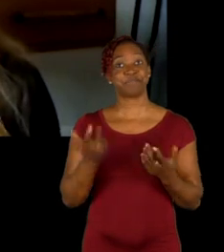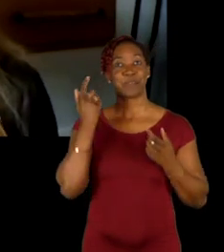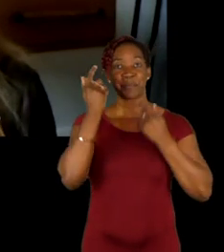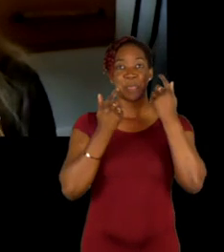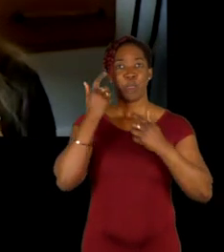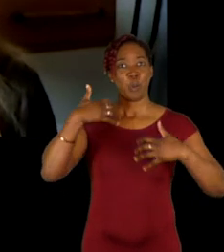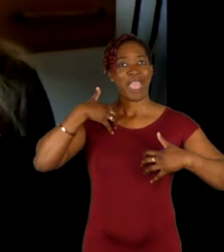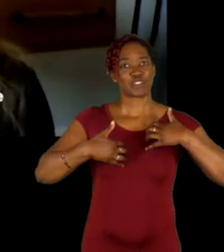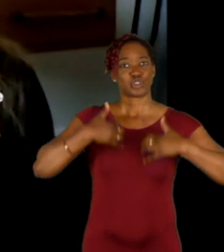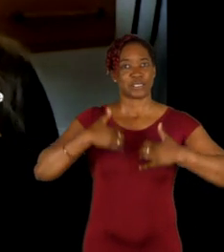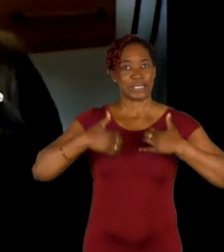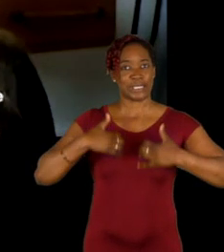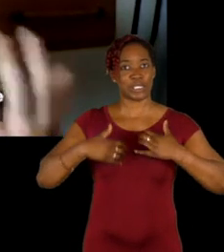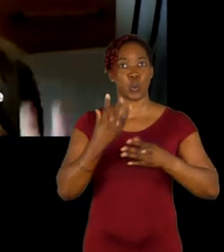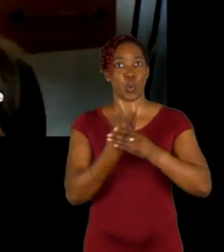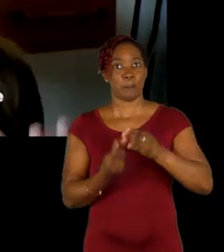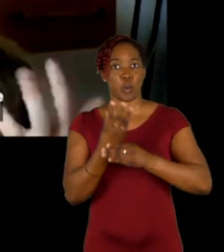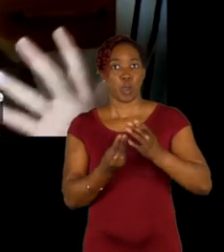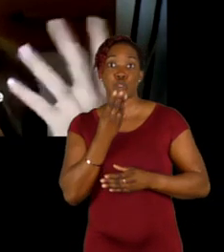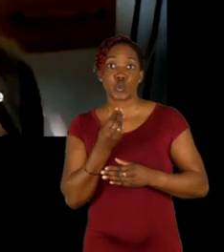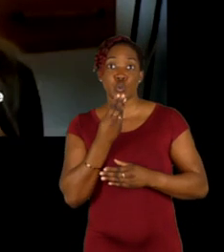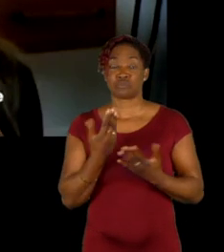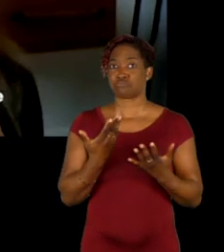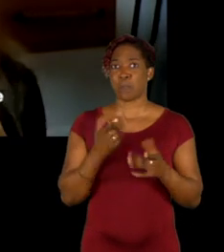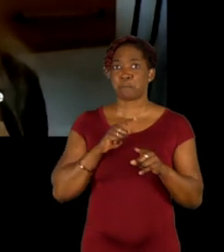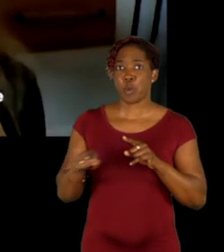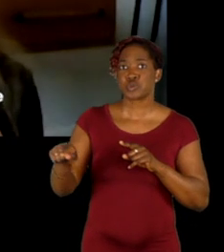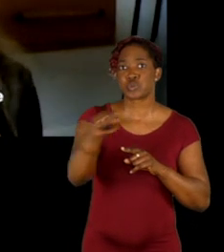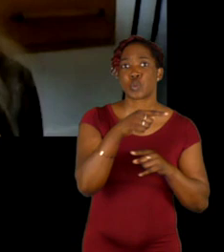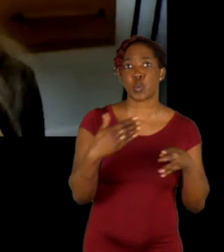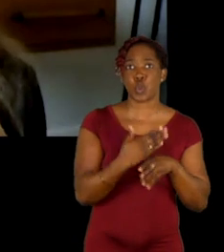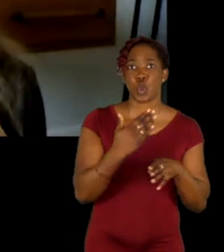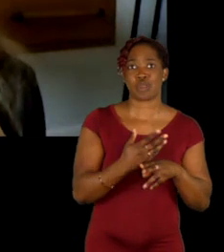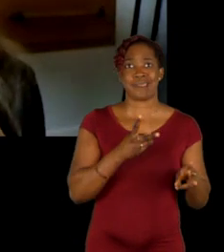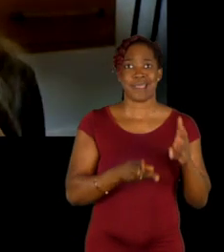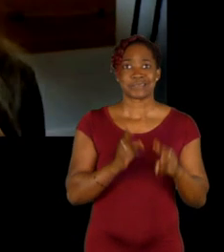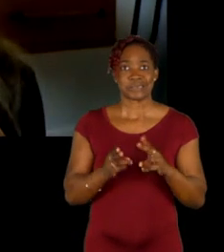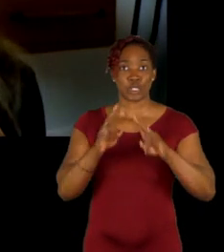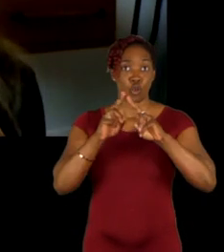energy consumption. So with more of us working from home and even editing from home,